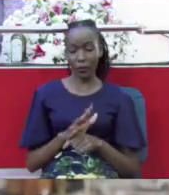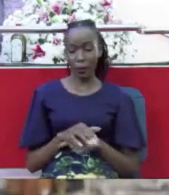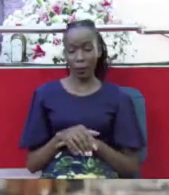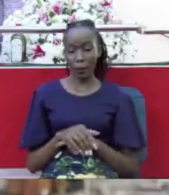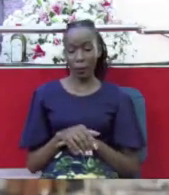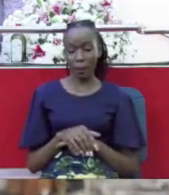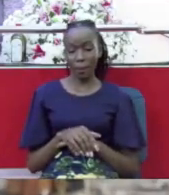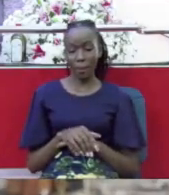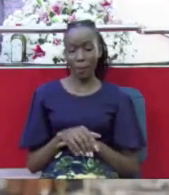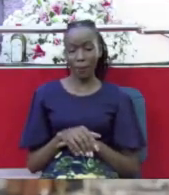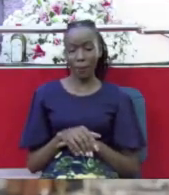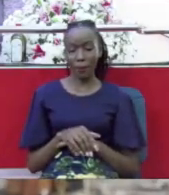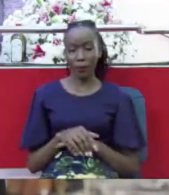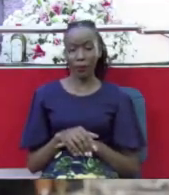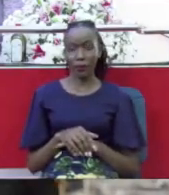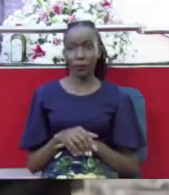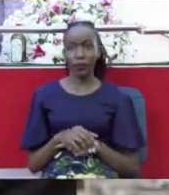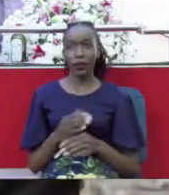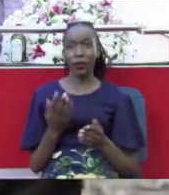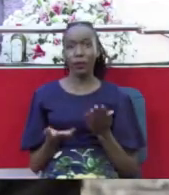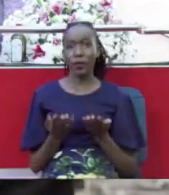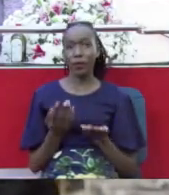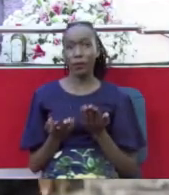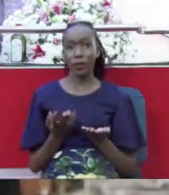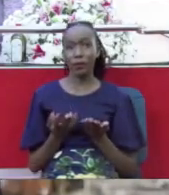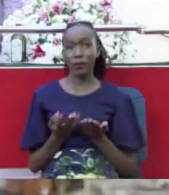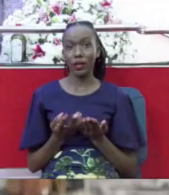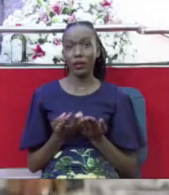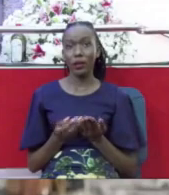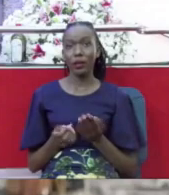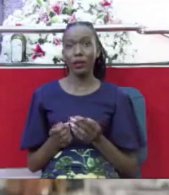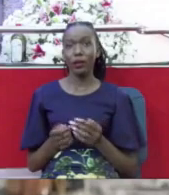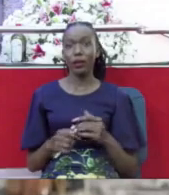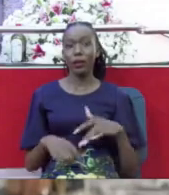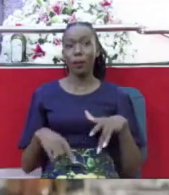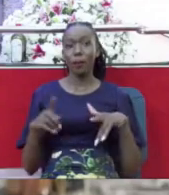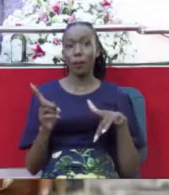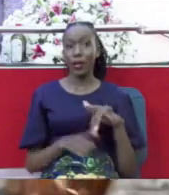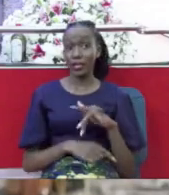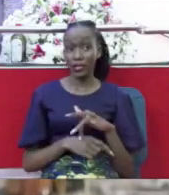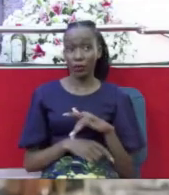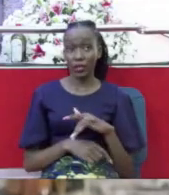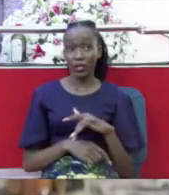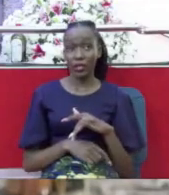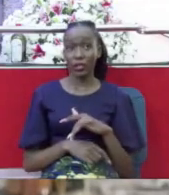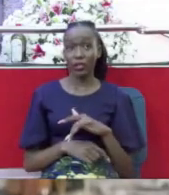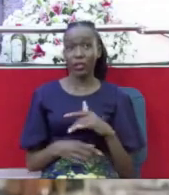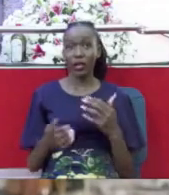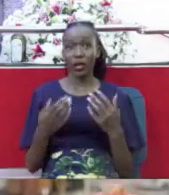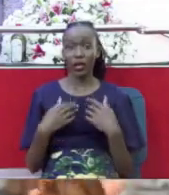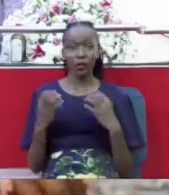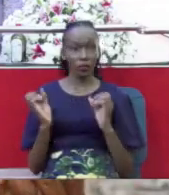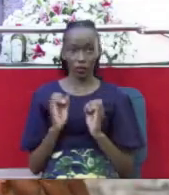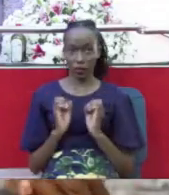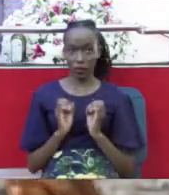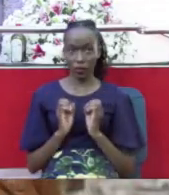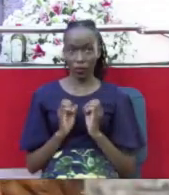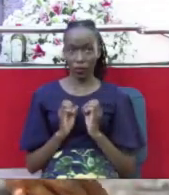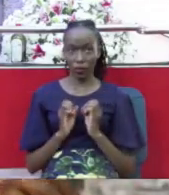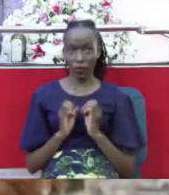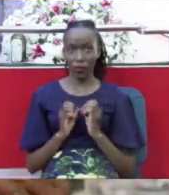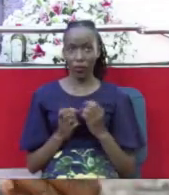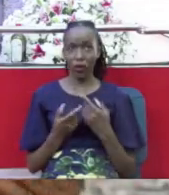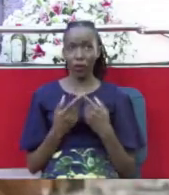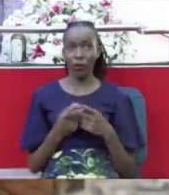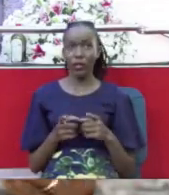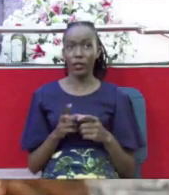If there were no consequences to it. Kama hangekuwa na matarajio matokeo mabaya. We might excuse it. Atungesema ni sawa. But look at the